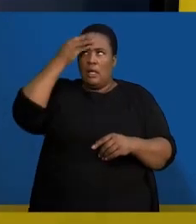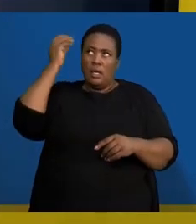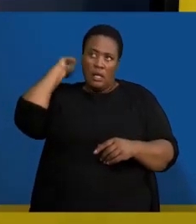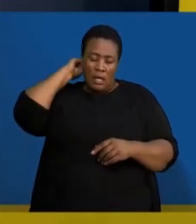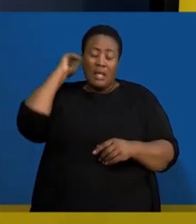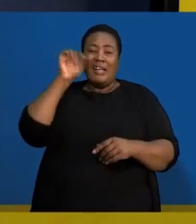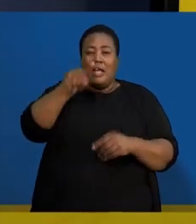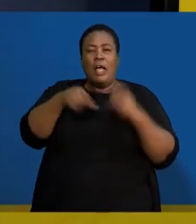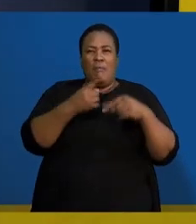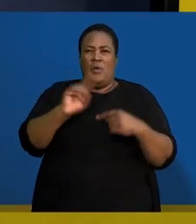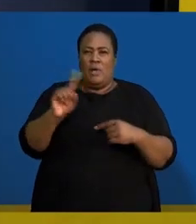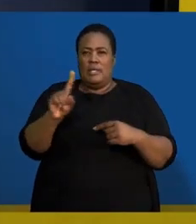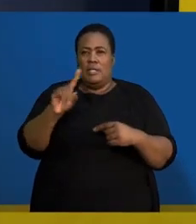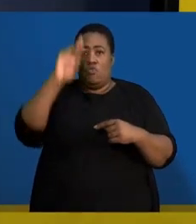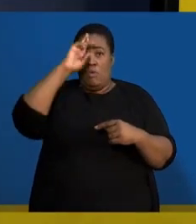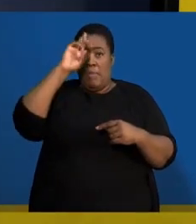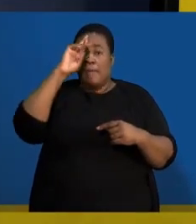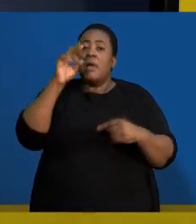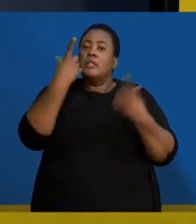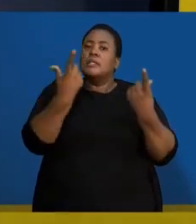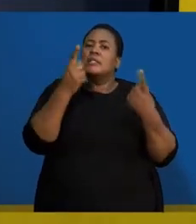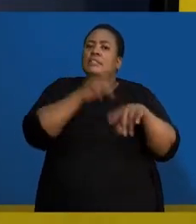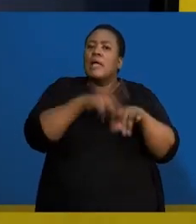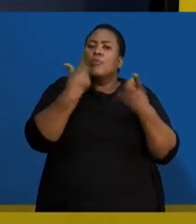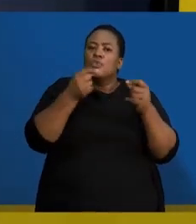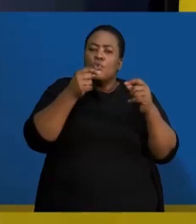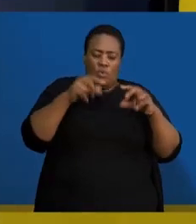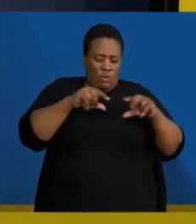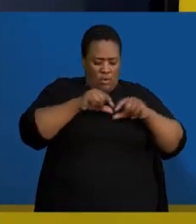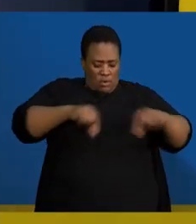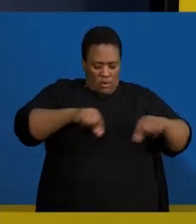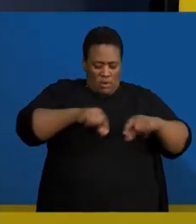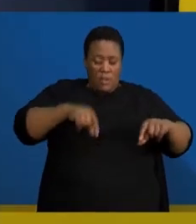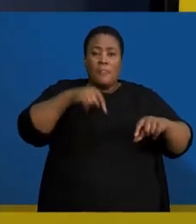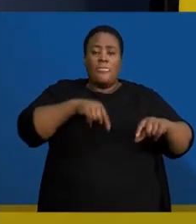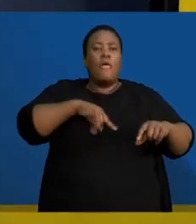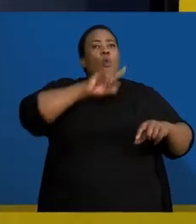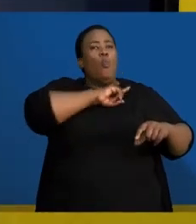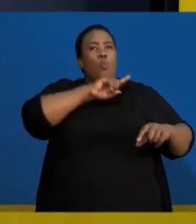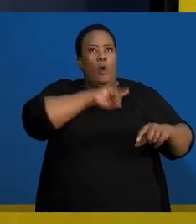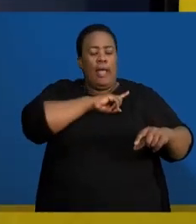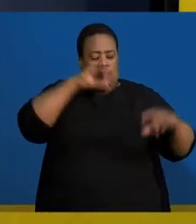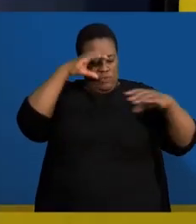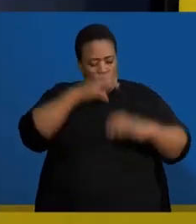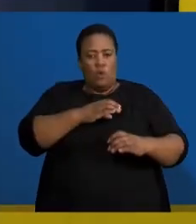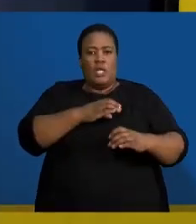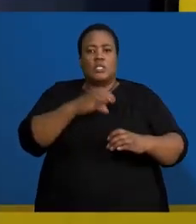we were looking at the caption, we said it is looking at why Cuba was the focal point. So when you're